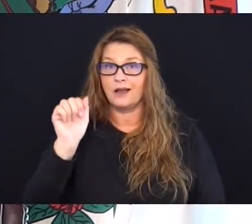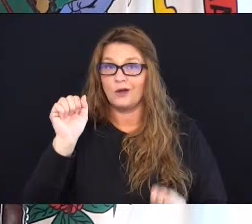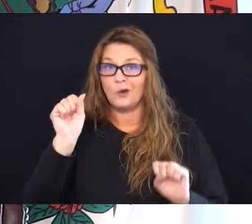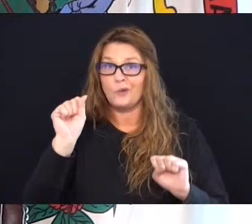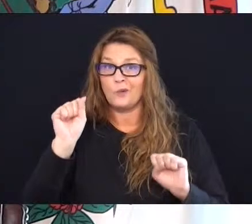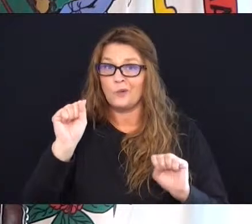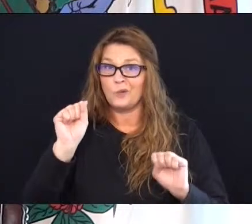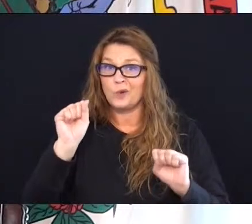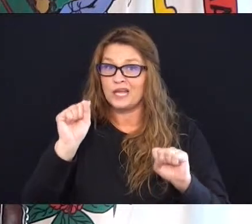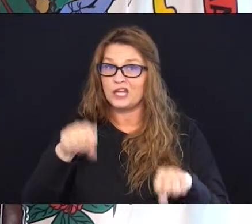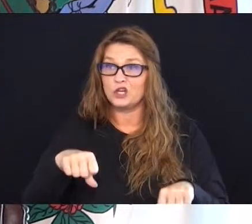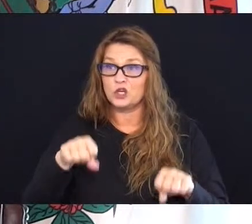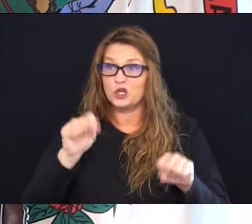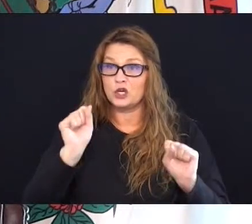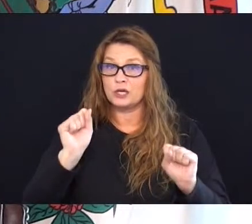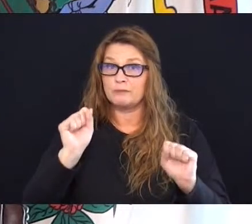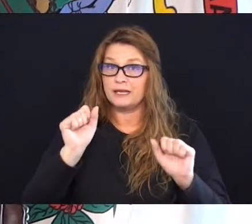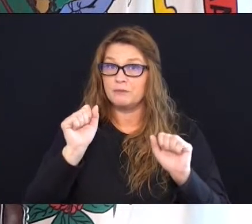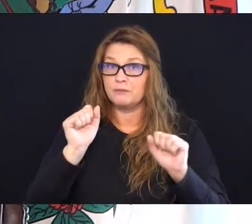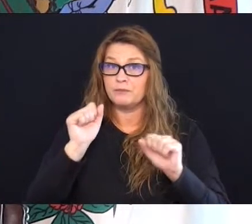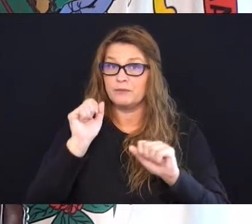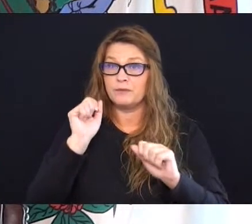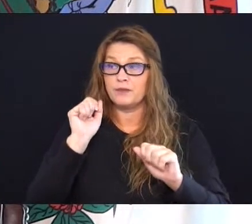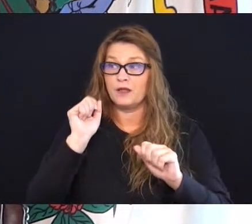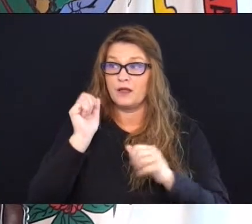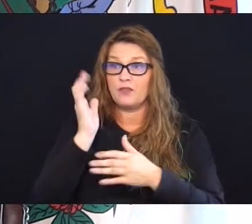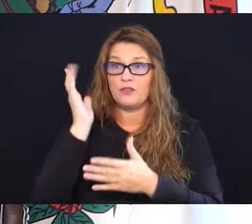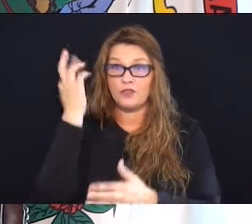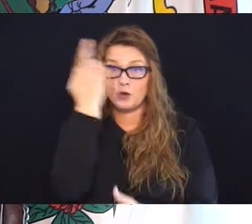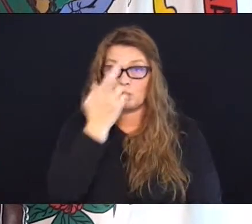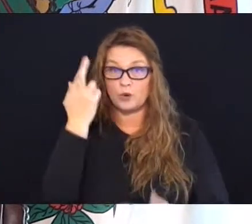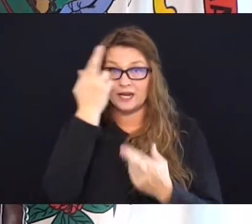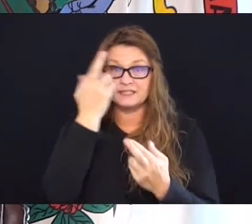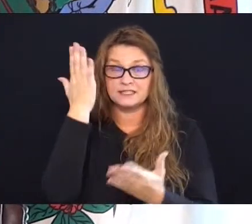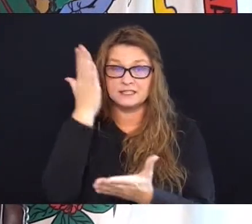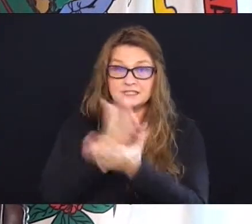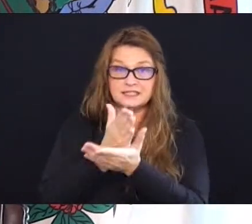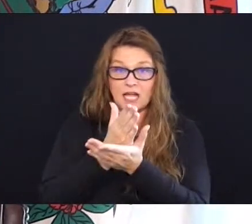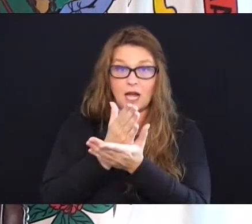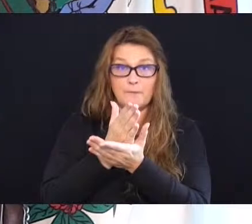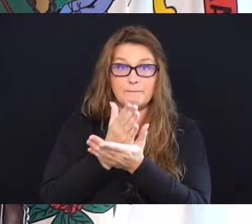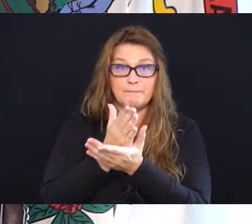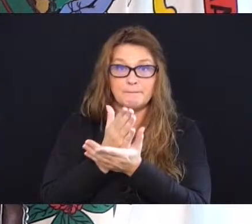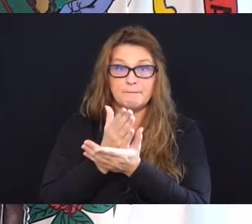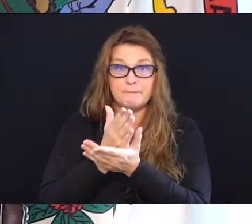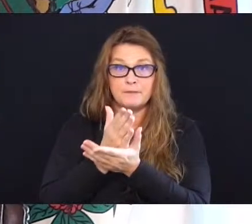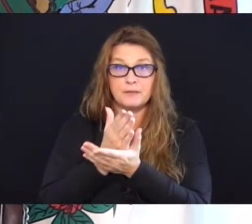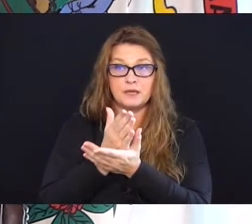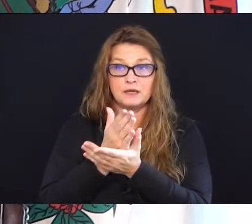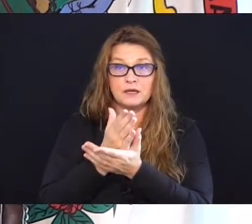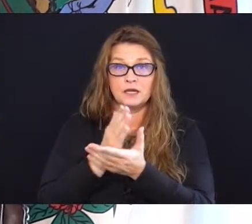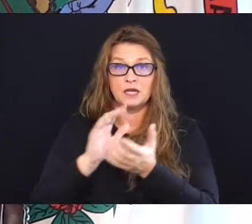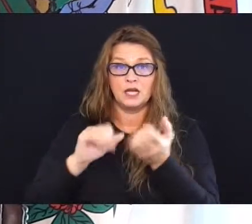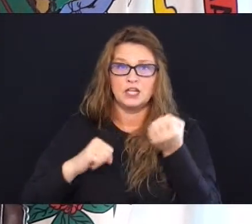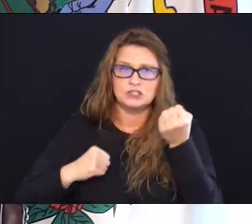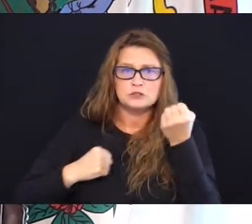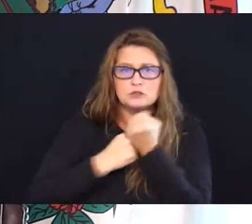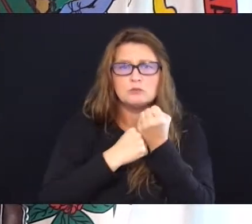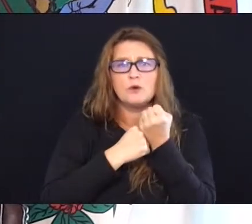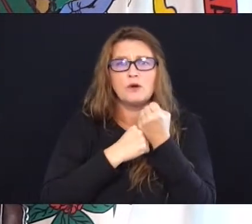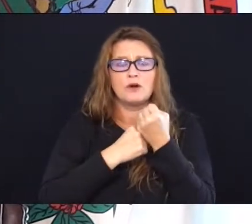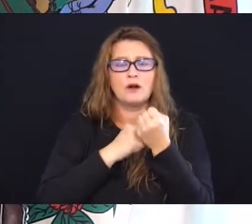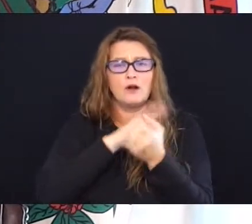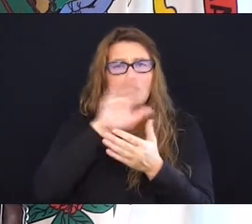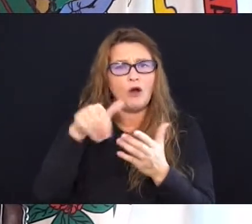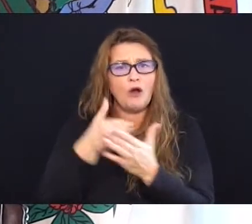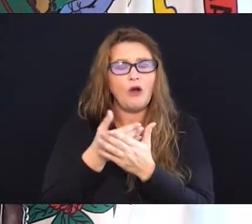may be the catalyst to stop a lot of the carnage, to reinforce in every way the